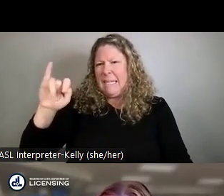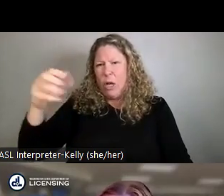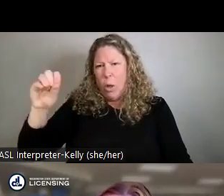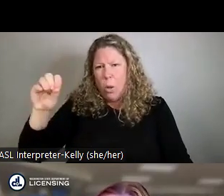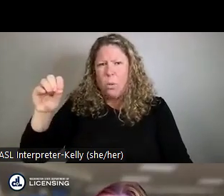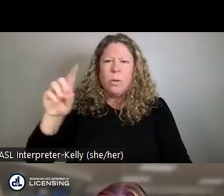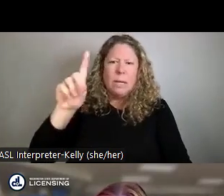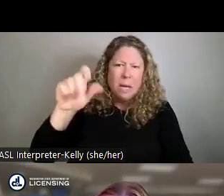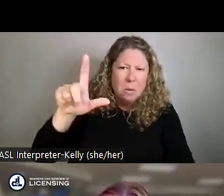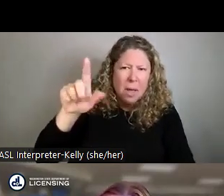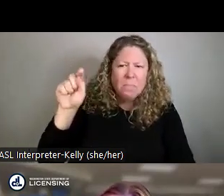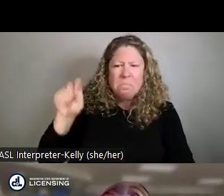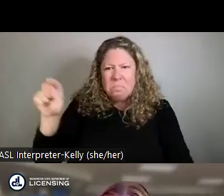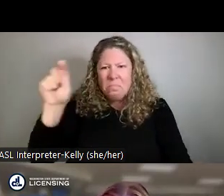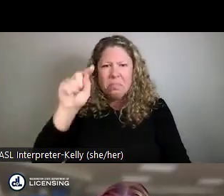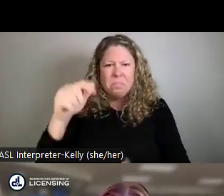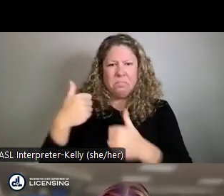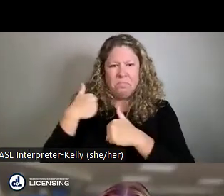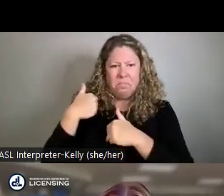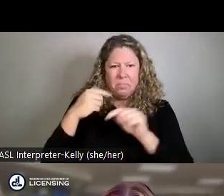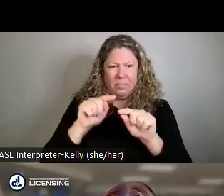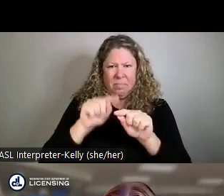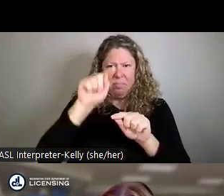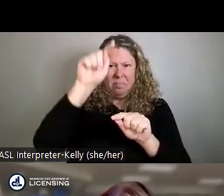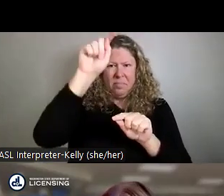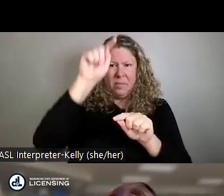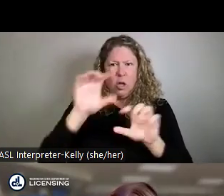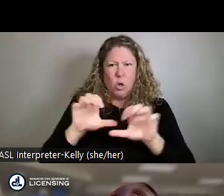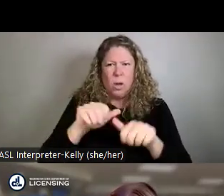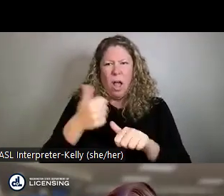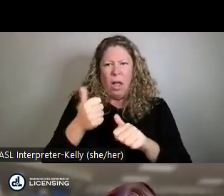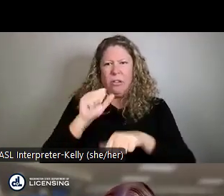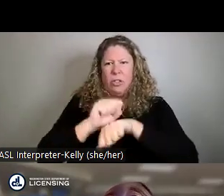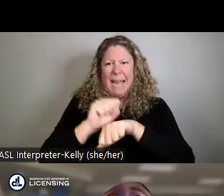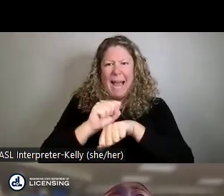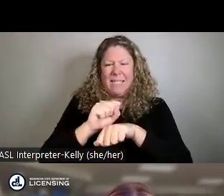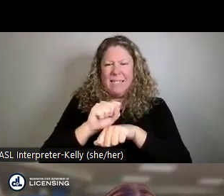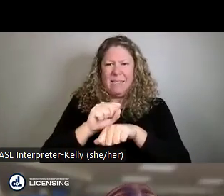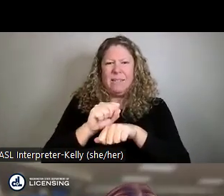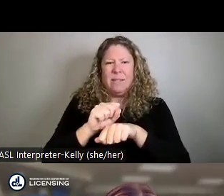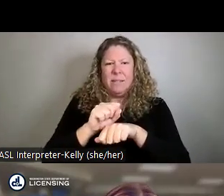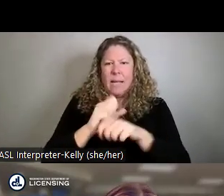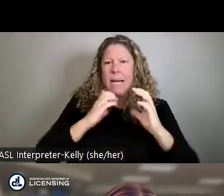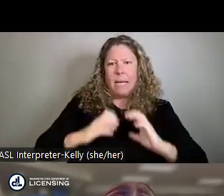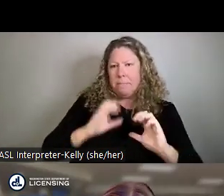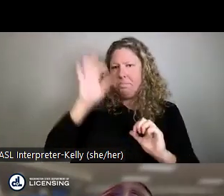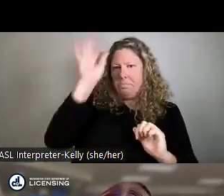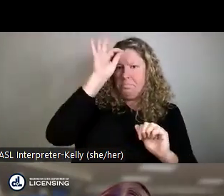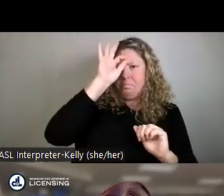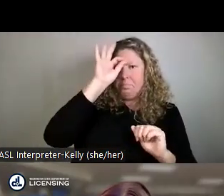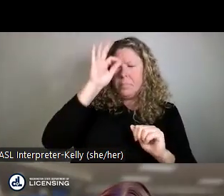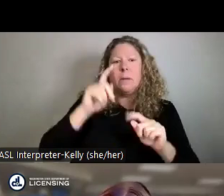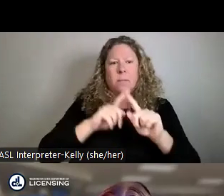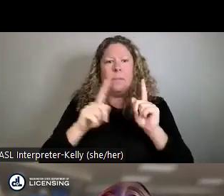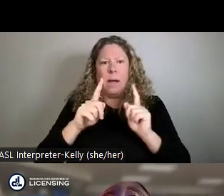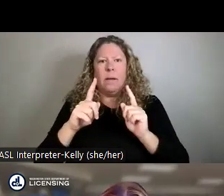DOL. These parties are all carrying out various tasks in the background to move the application